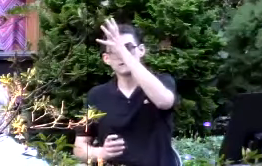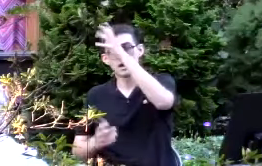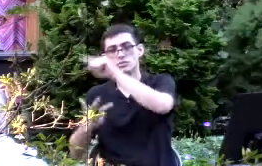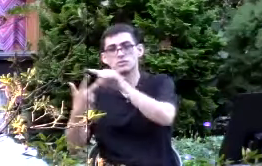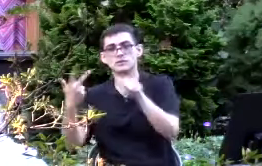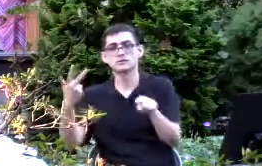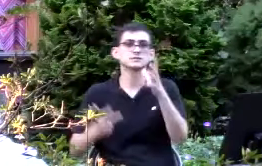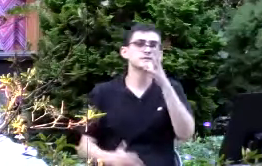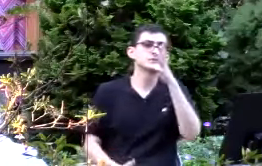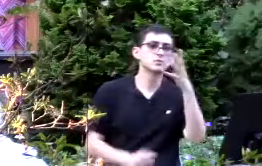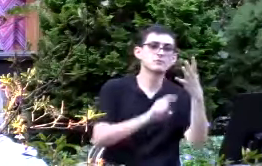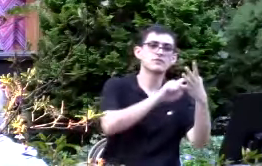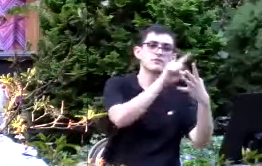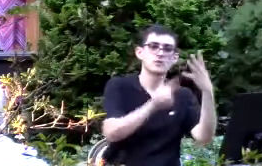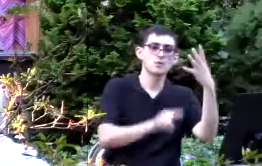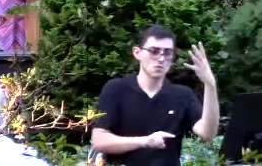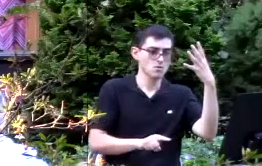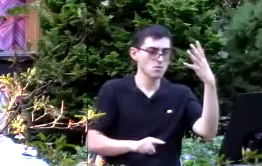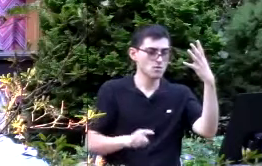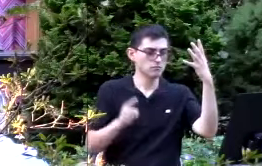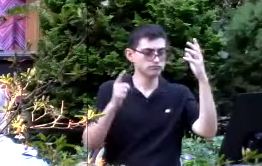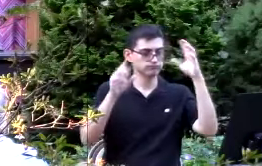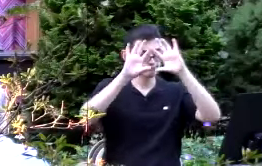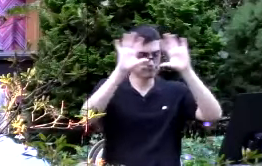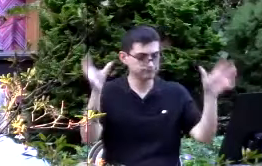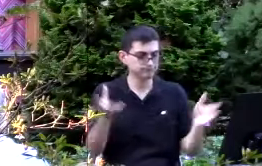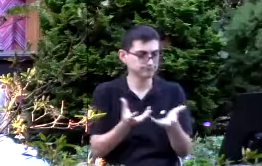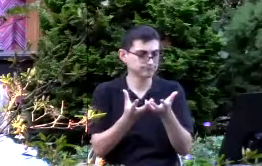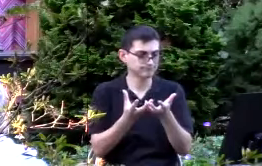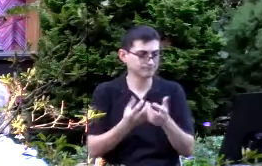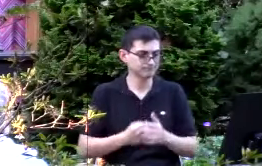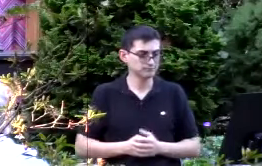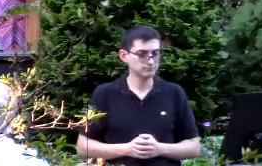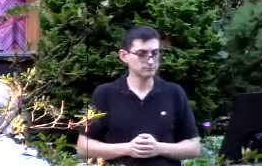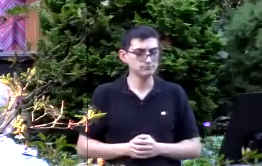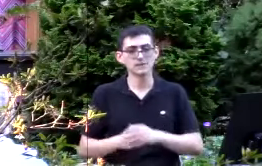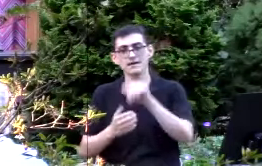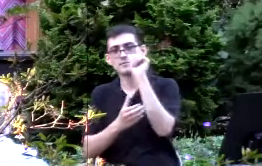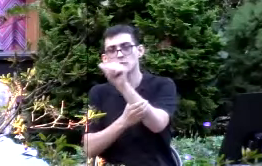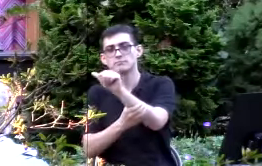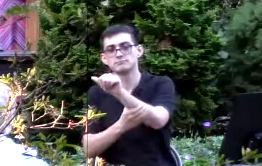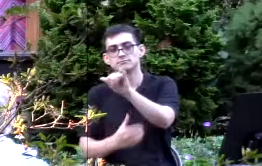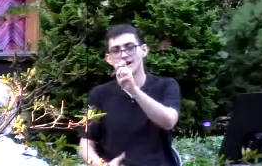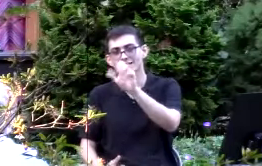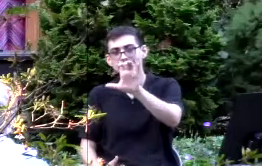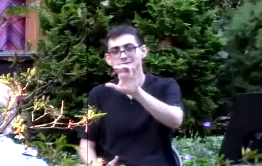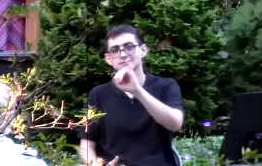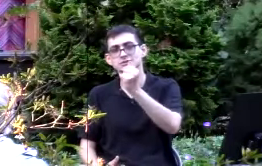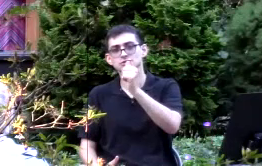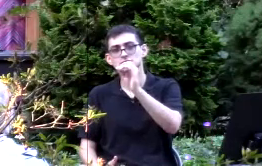Hu Yivarech Et HaCholim. May the one who blesses our ancestors, Abraham, Isaac, and